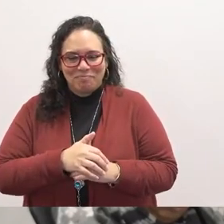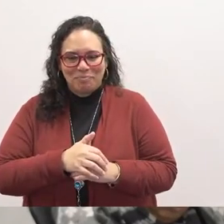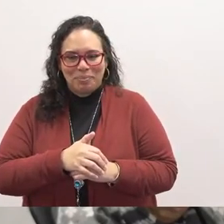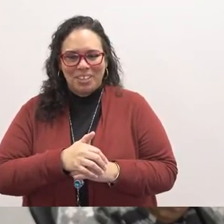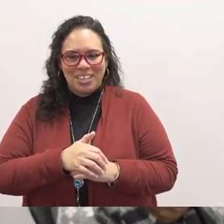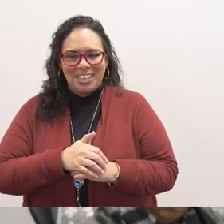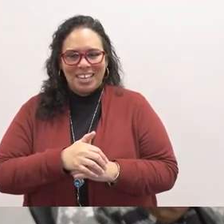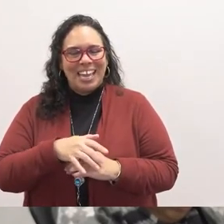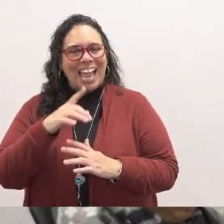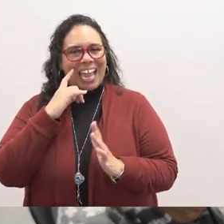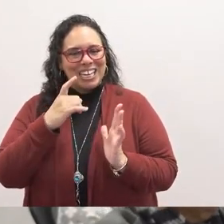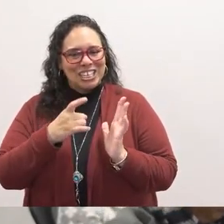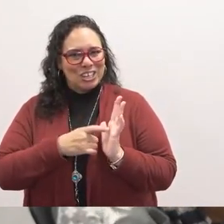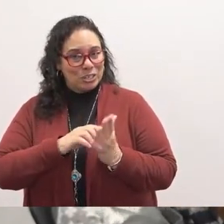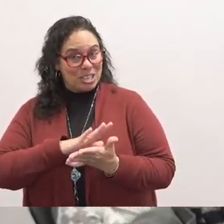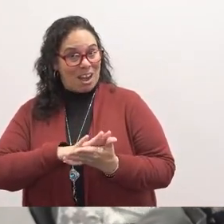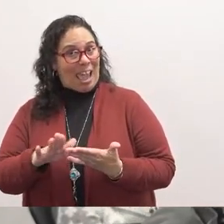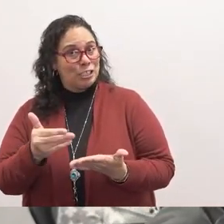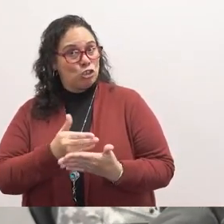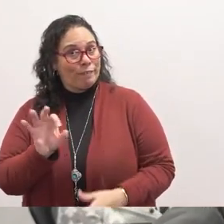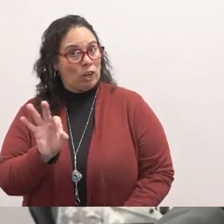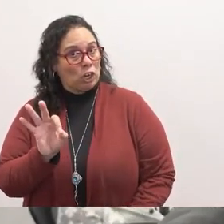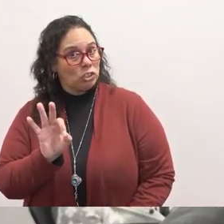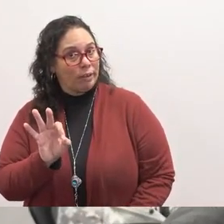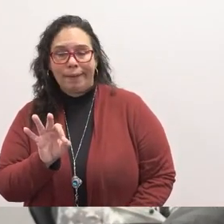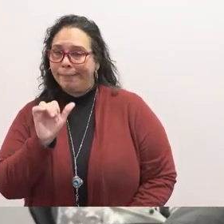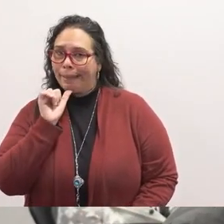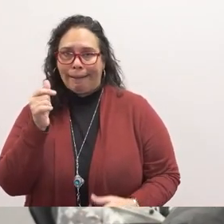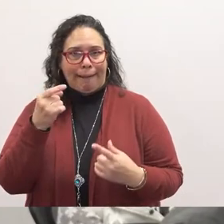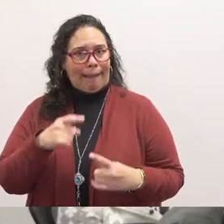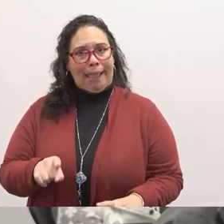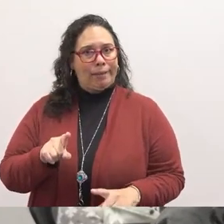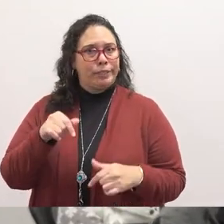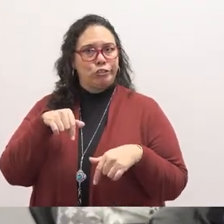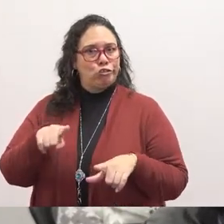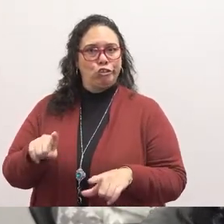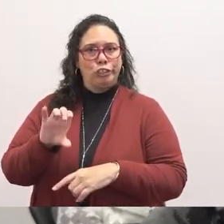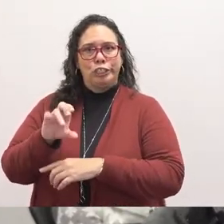And notice the nice new furniture. Now, that never would have happened to Chris Steinhauser.